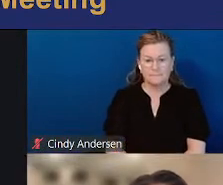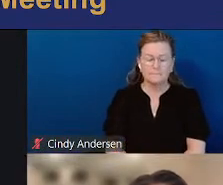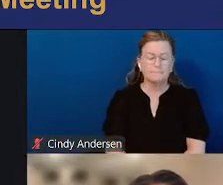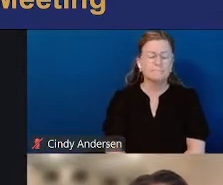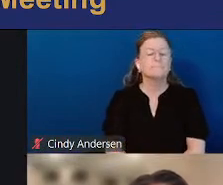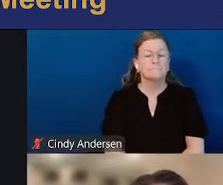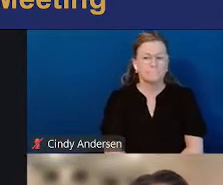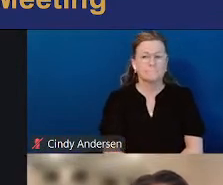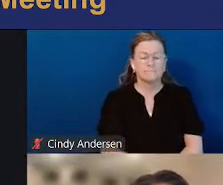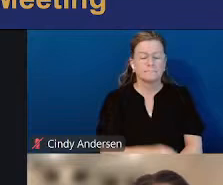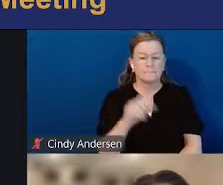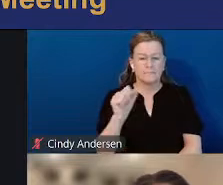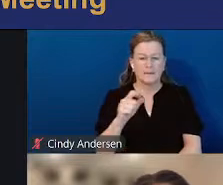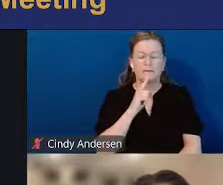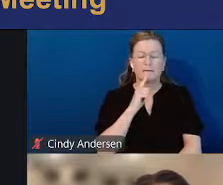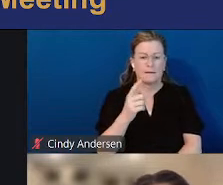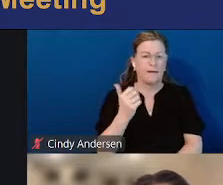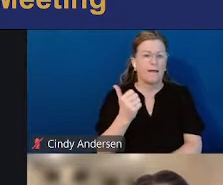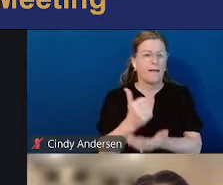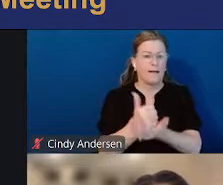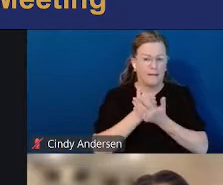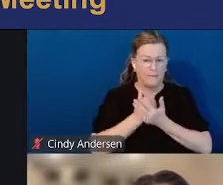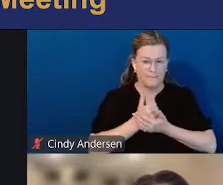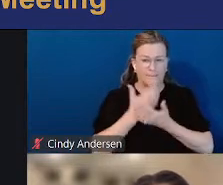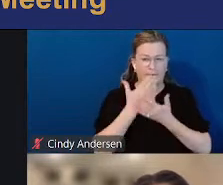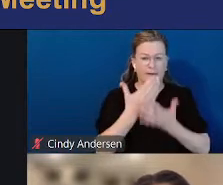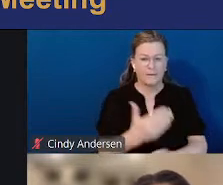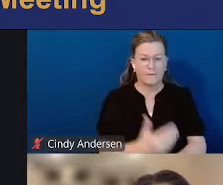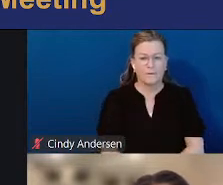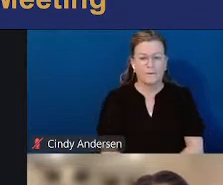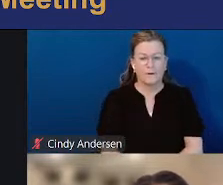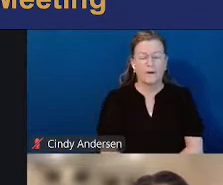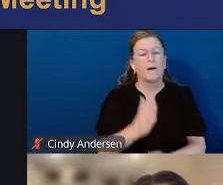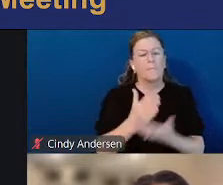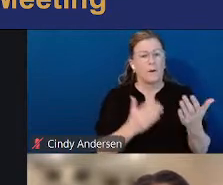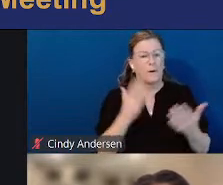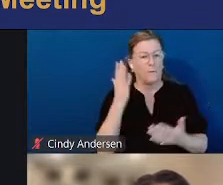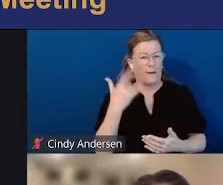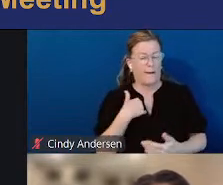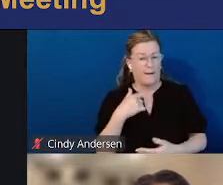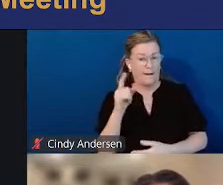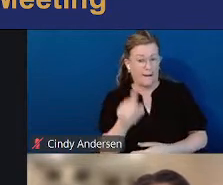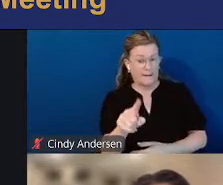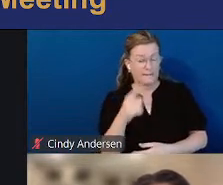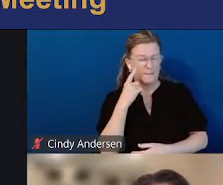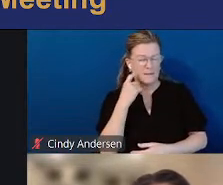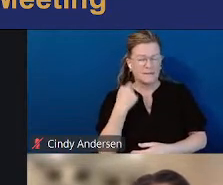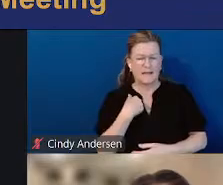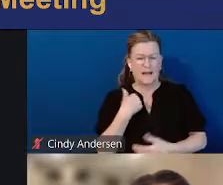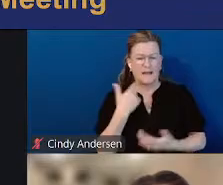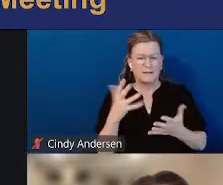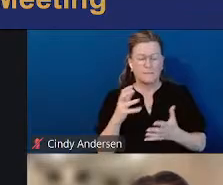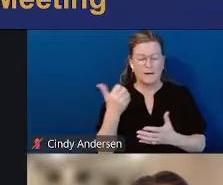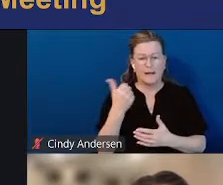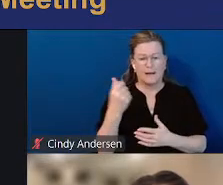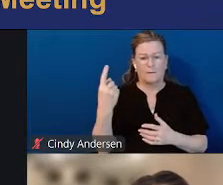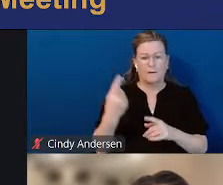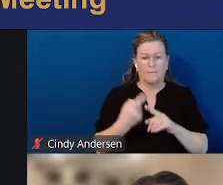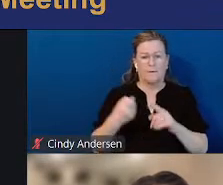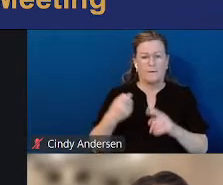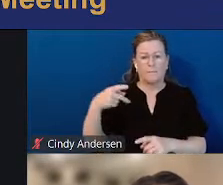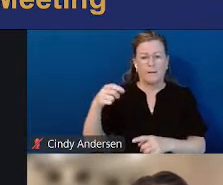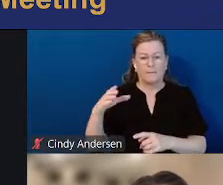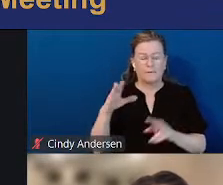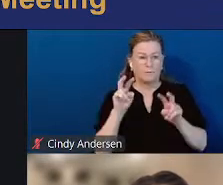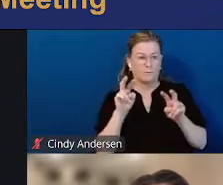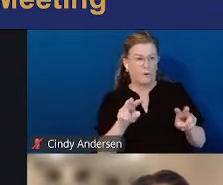Yes, that's very helpful. Thank you. And partly why I asked too is because I just didn't want anyone from the public to be watching